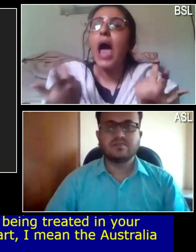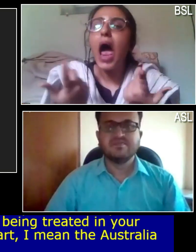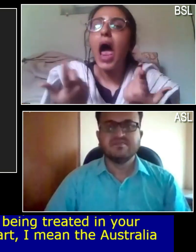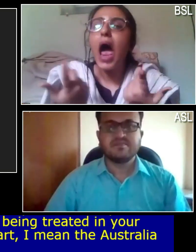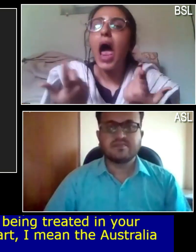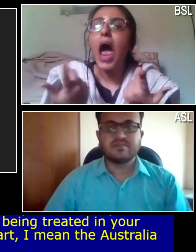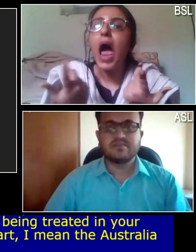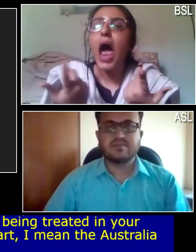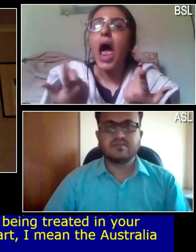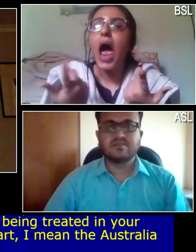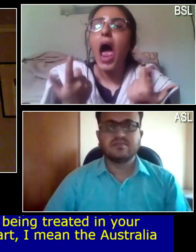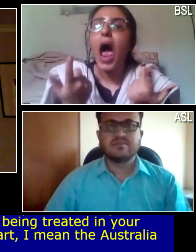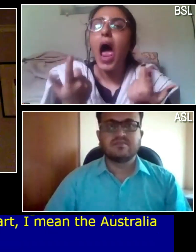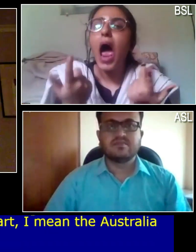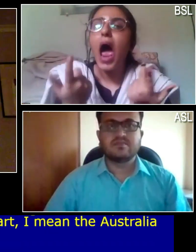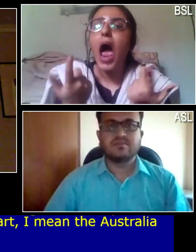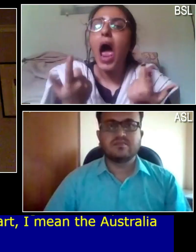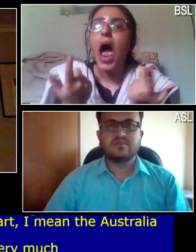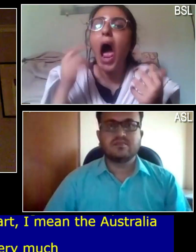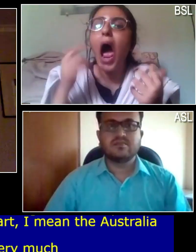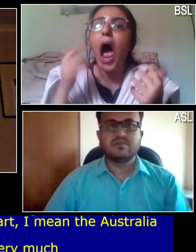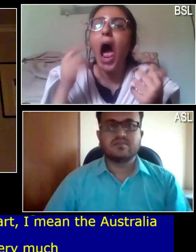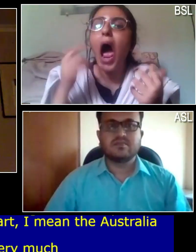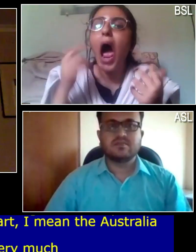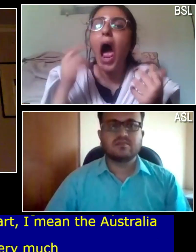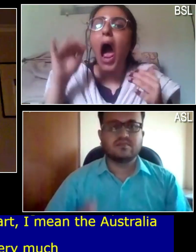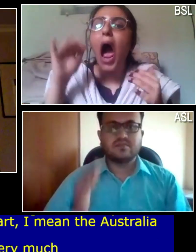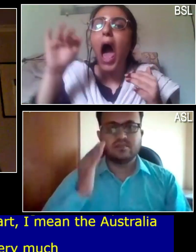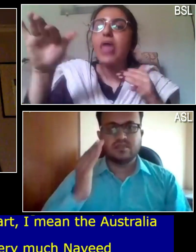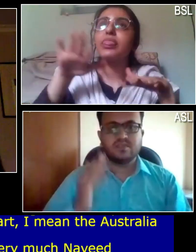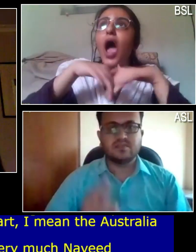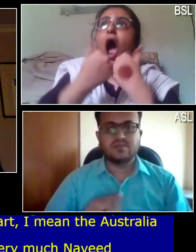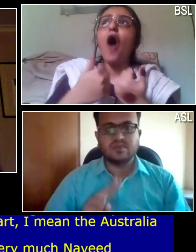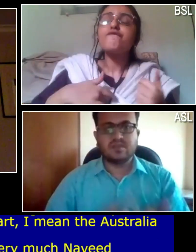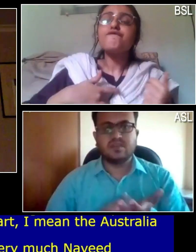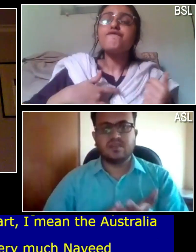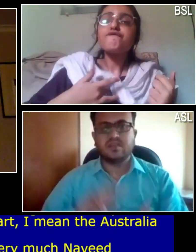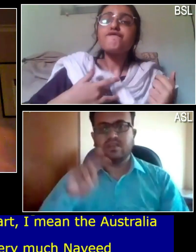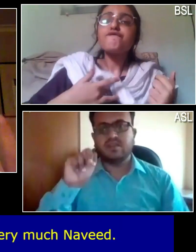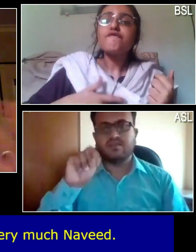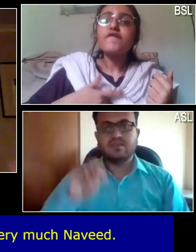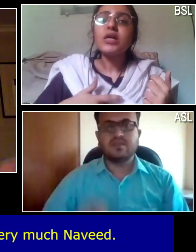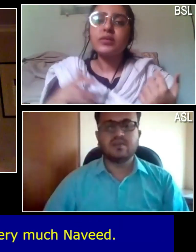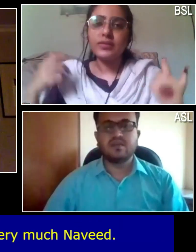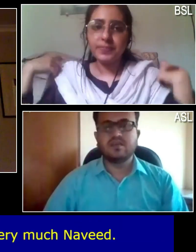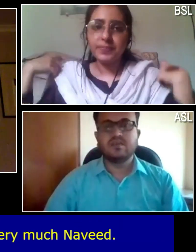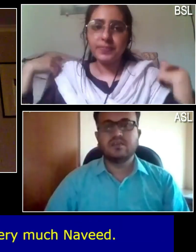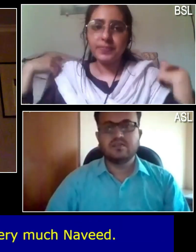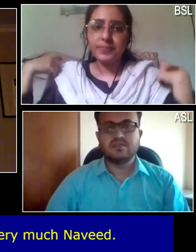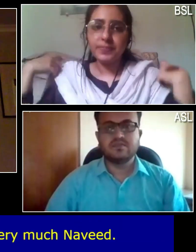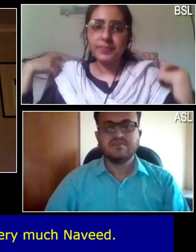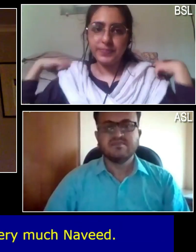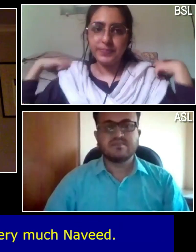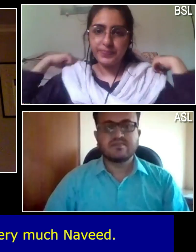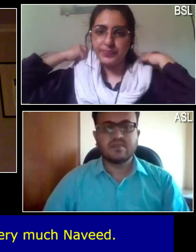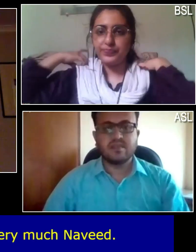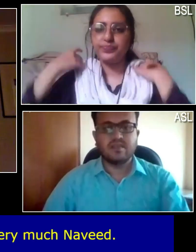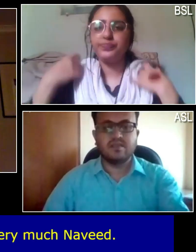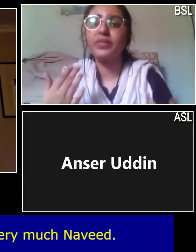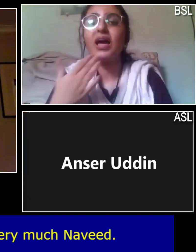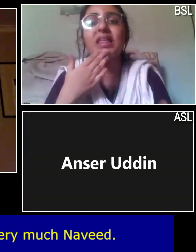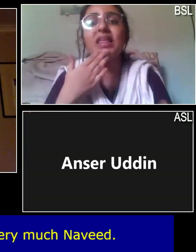Thank you very much, Naveed, and thank you, Naveed. Goodness me, I was listening to